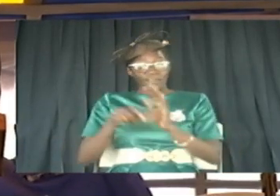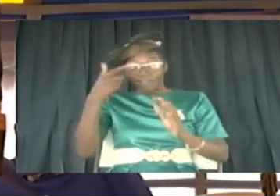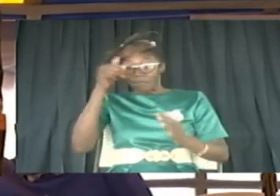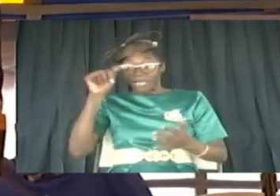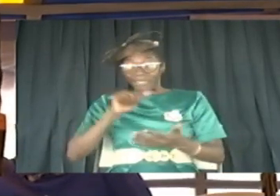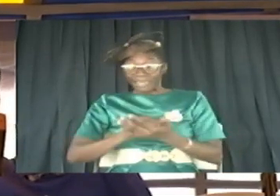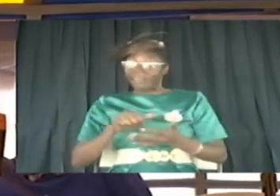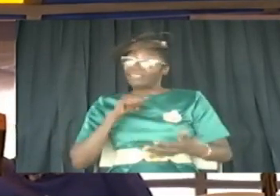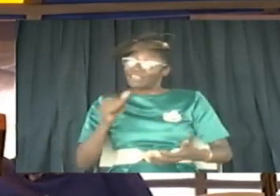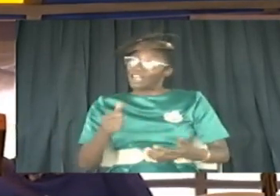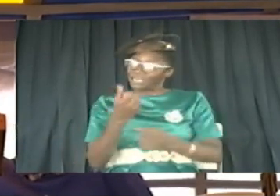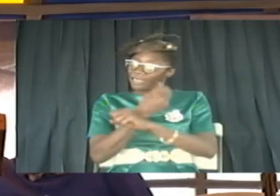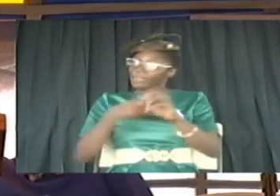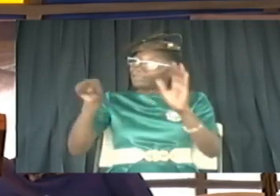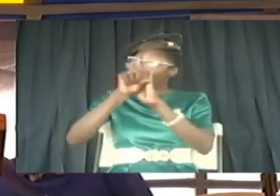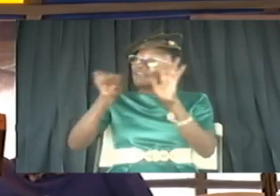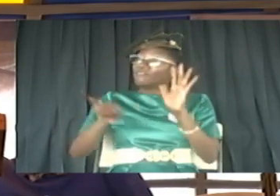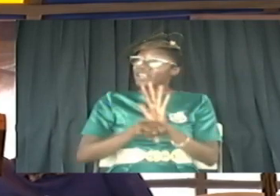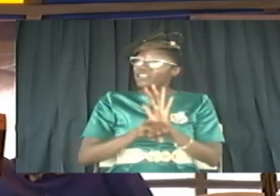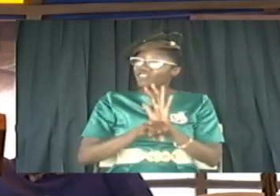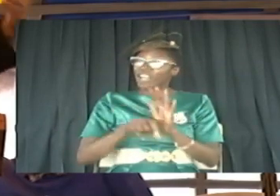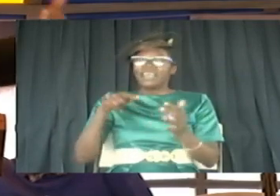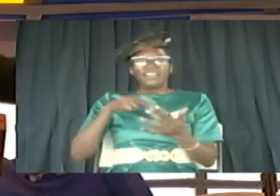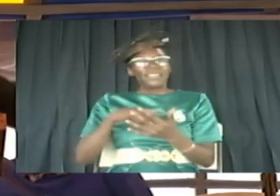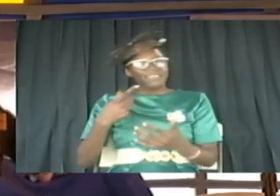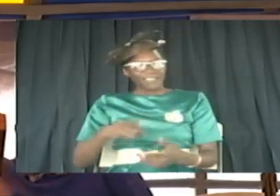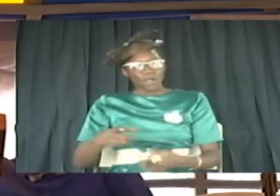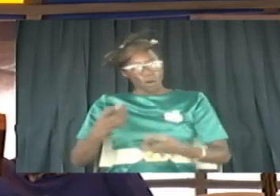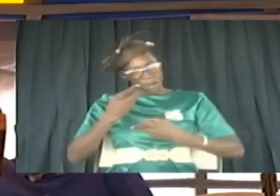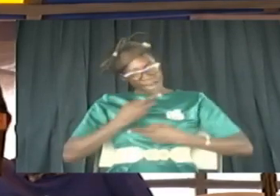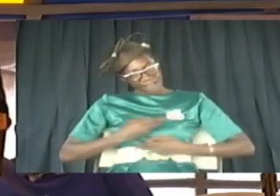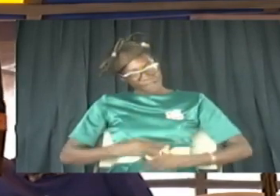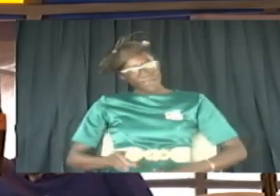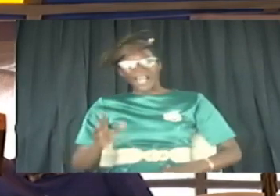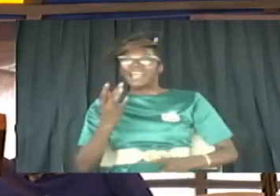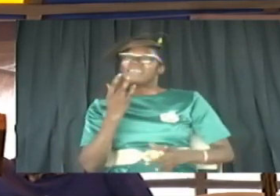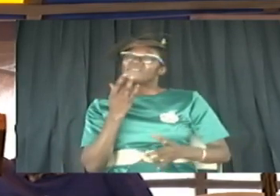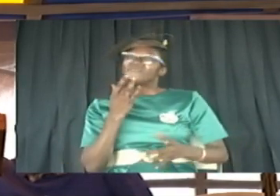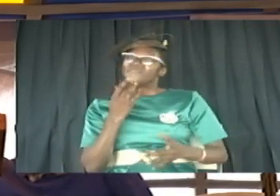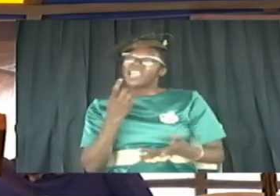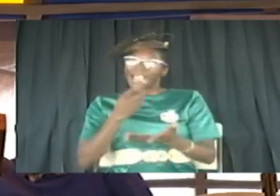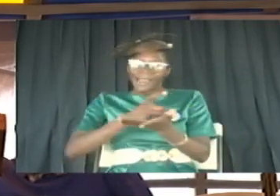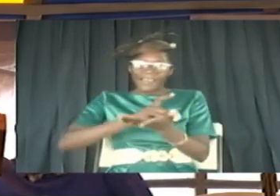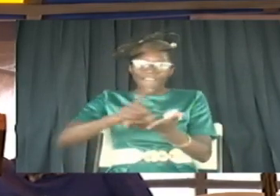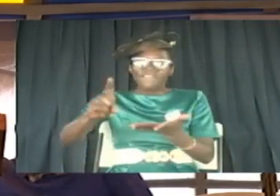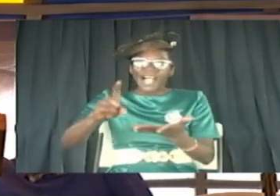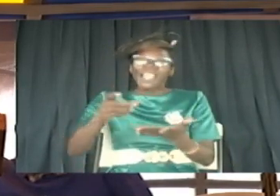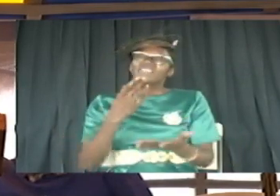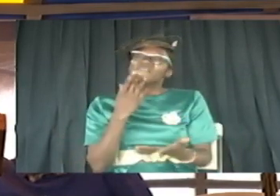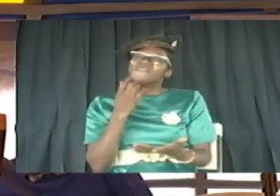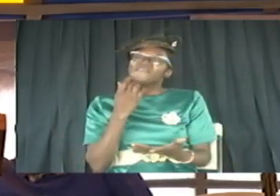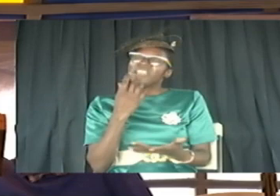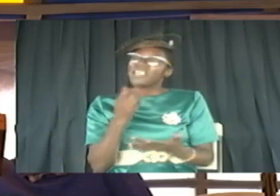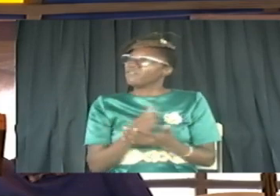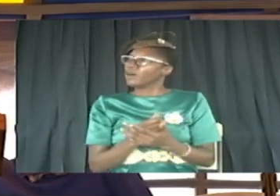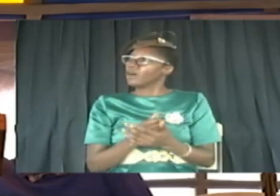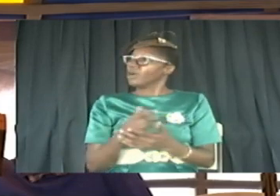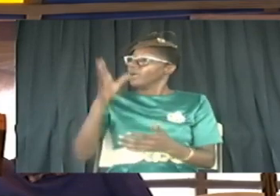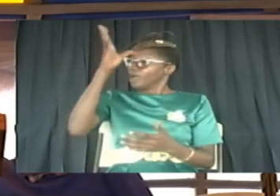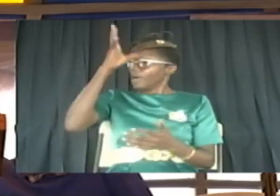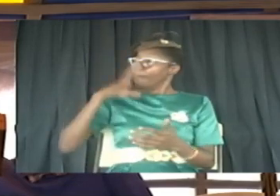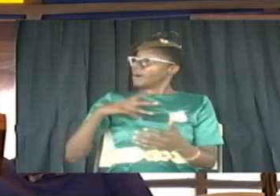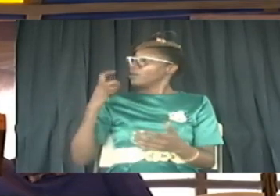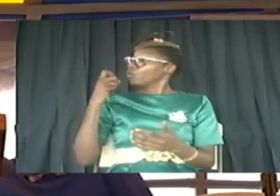not salvation. This is now divine favor. And a man whose heart is